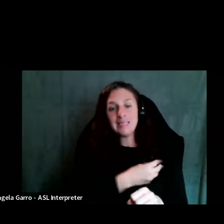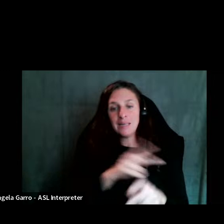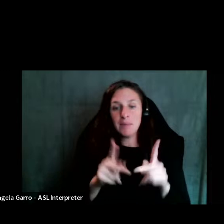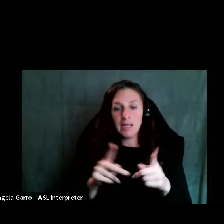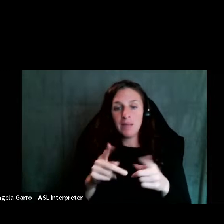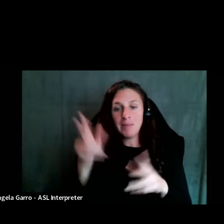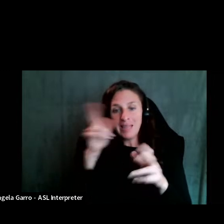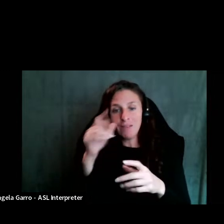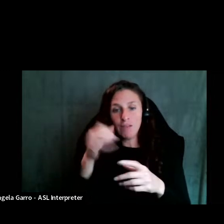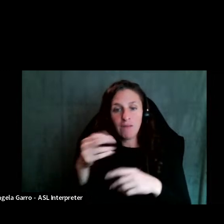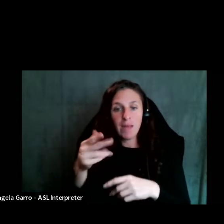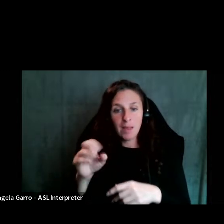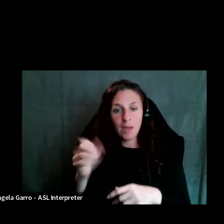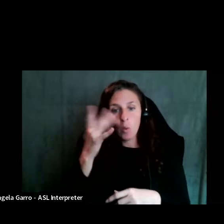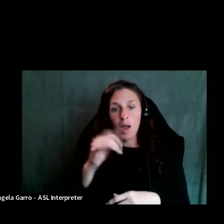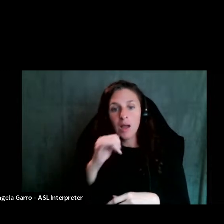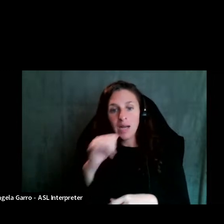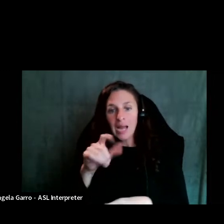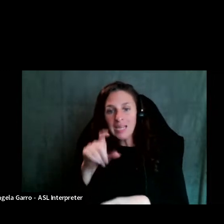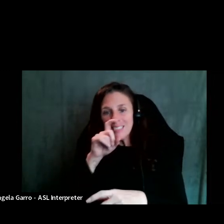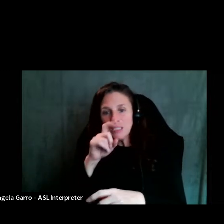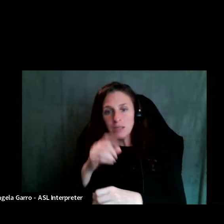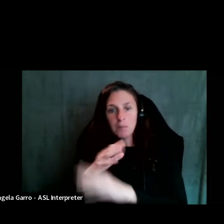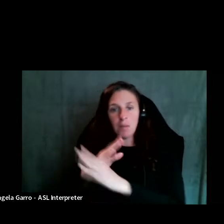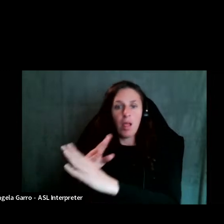block the Palestinians from entering into their land?